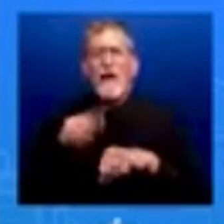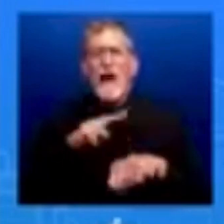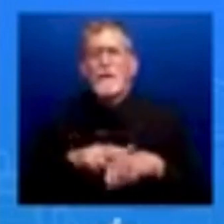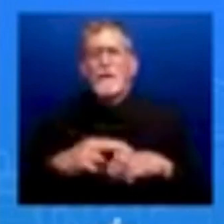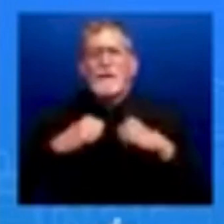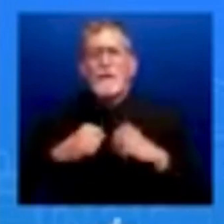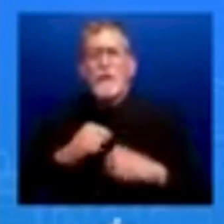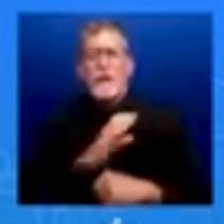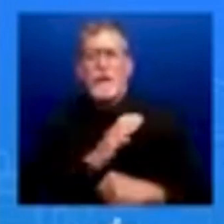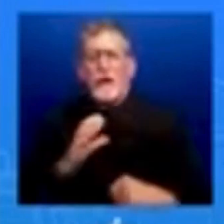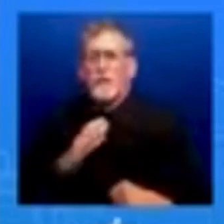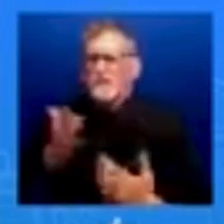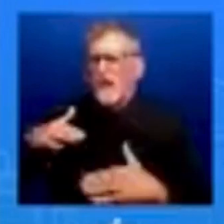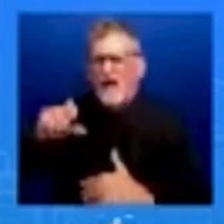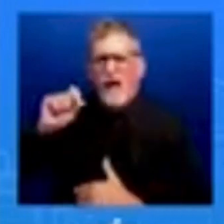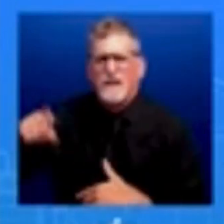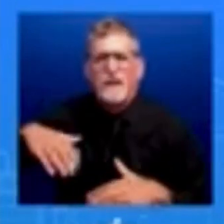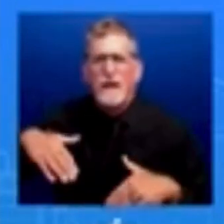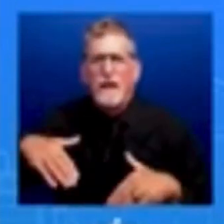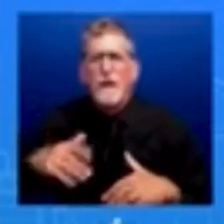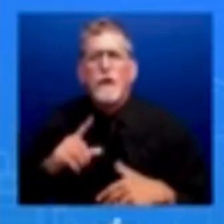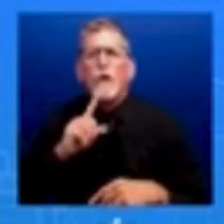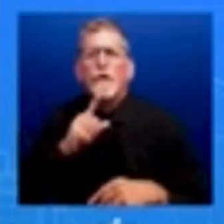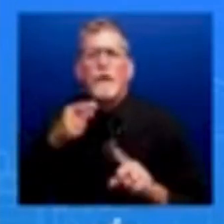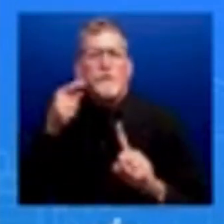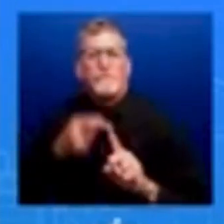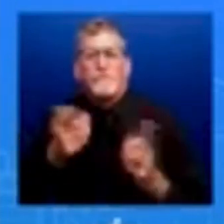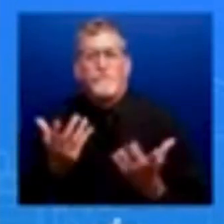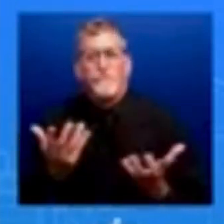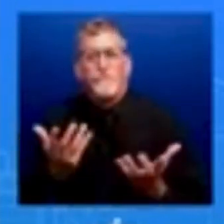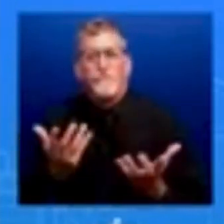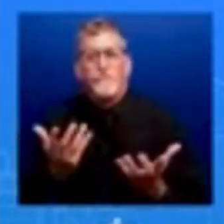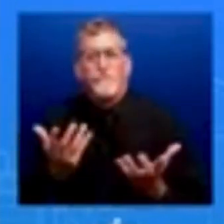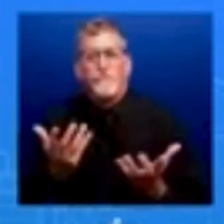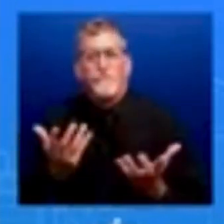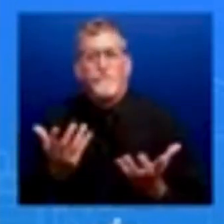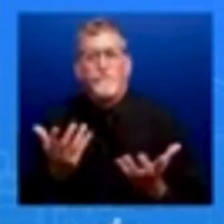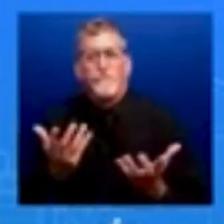but usually it is both countries that agree on how to move.